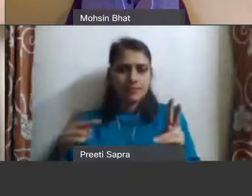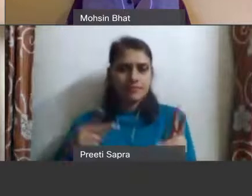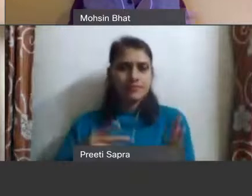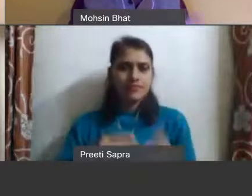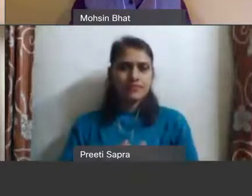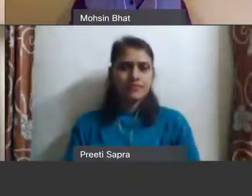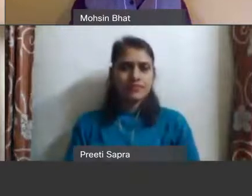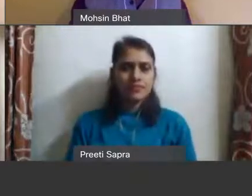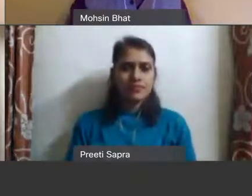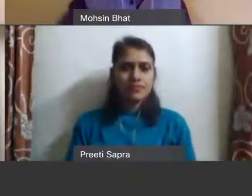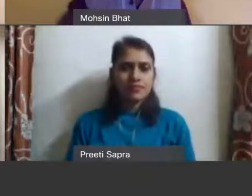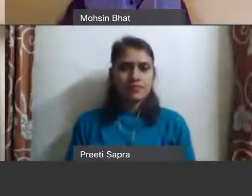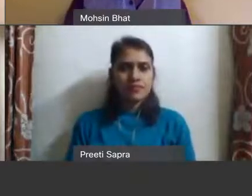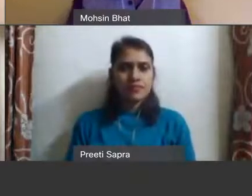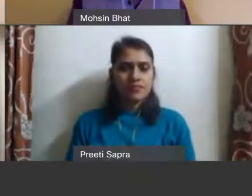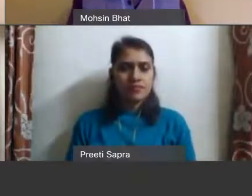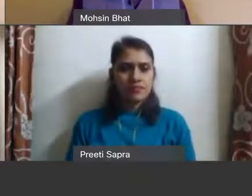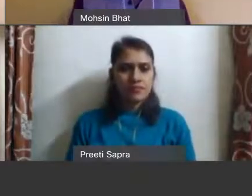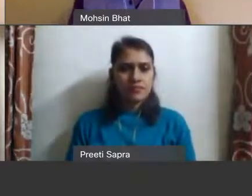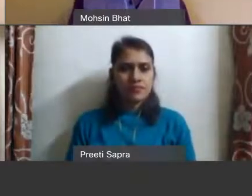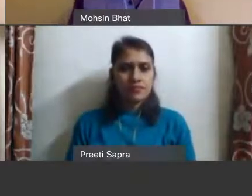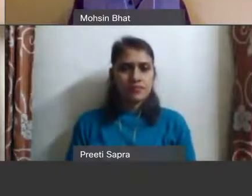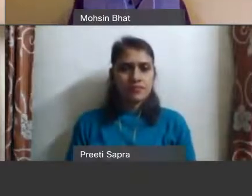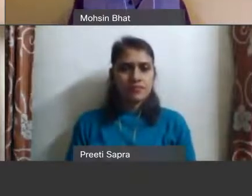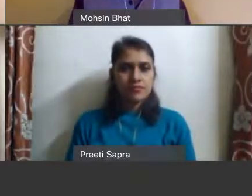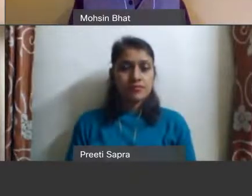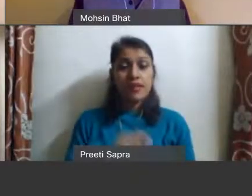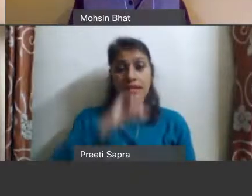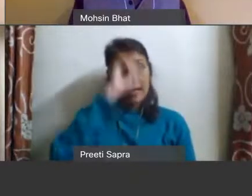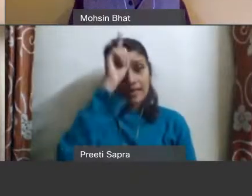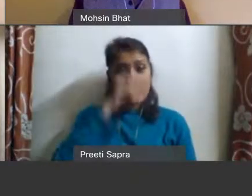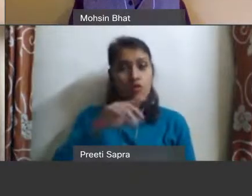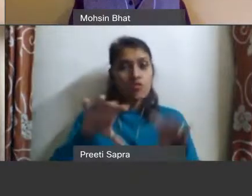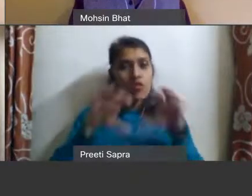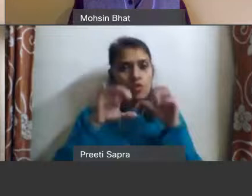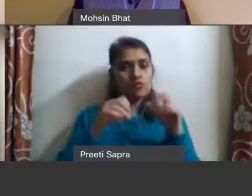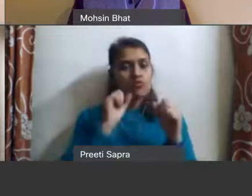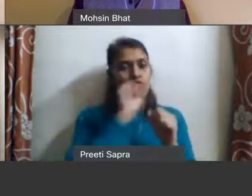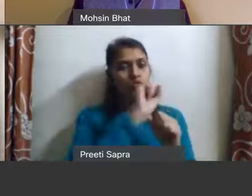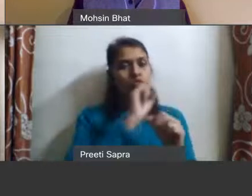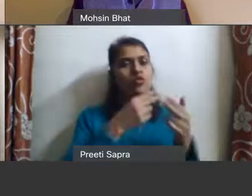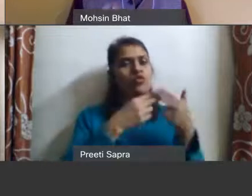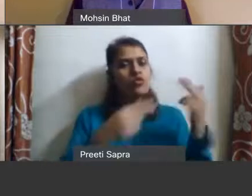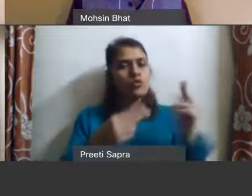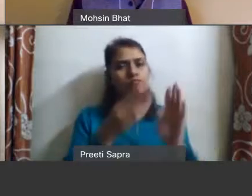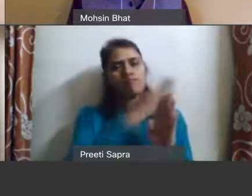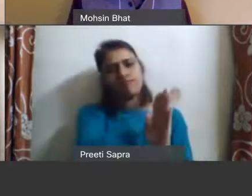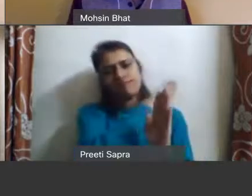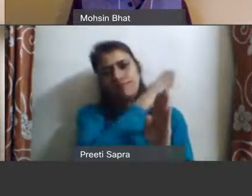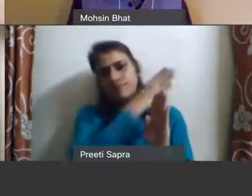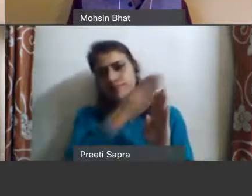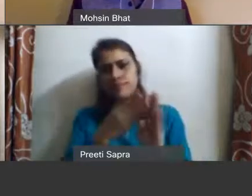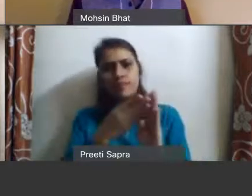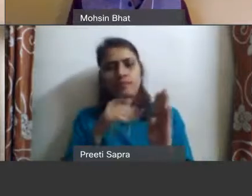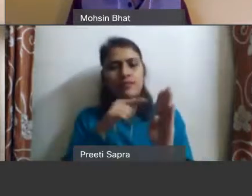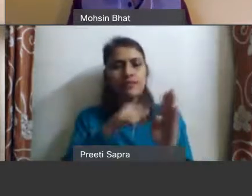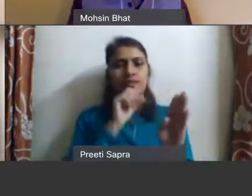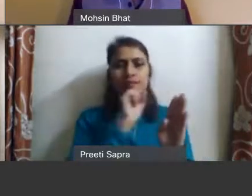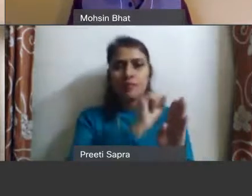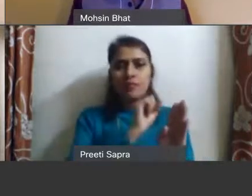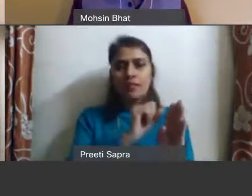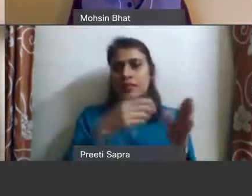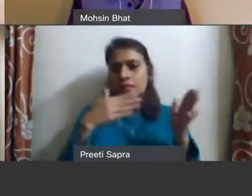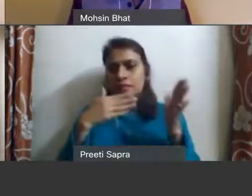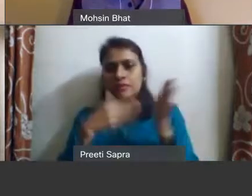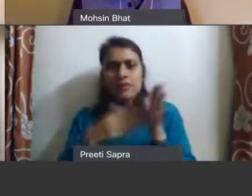And the larger story of Indian constitutional law does not really reckon with this rather